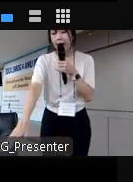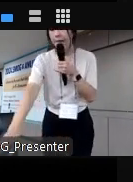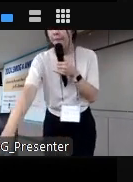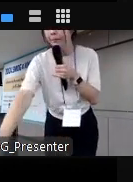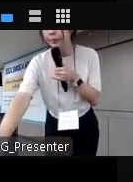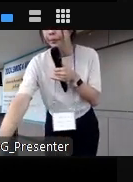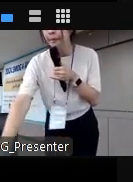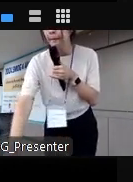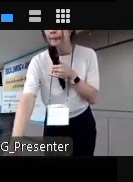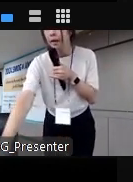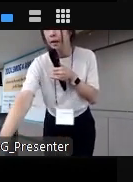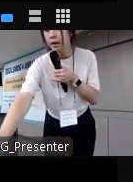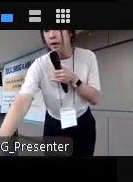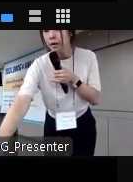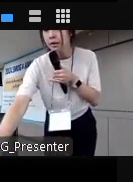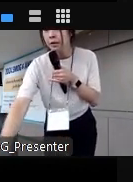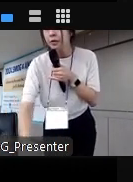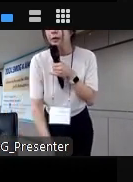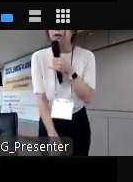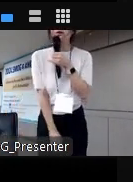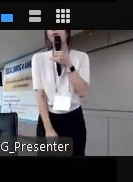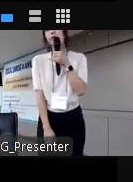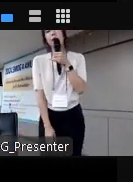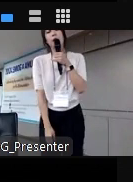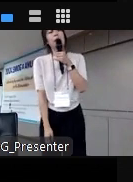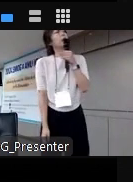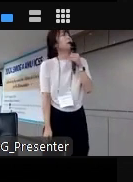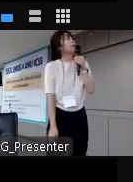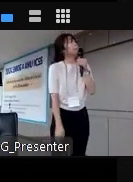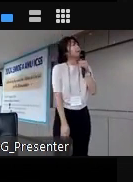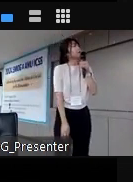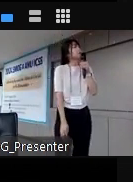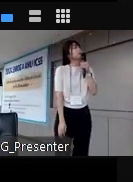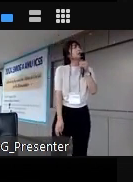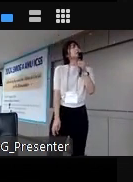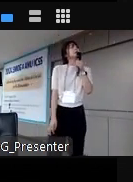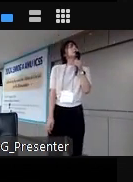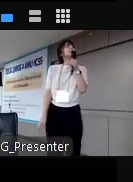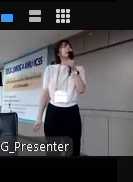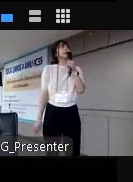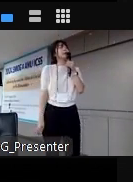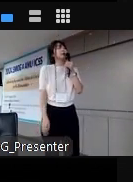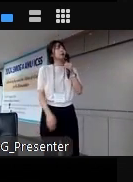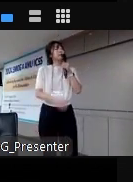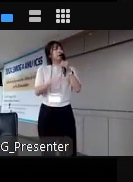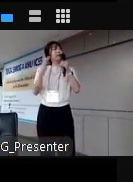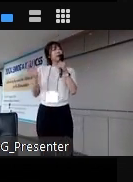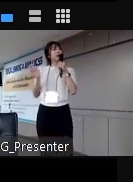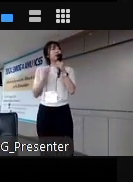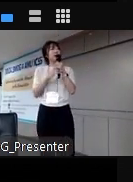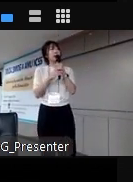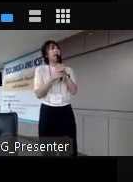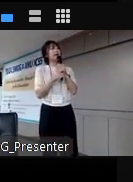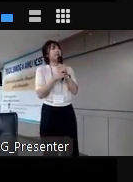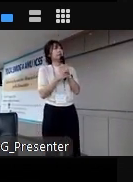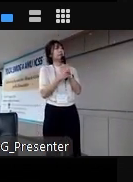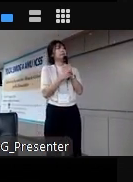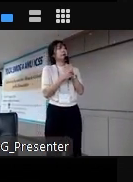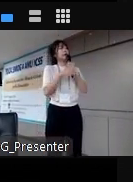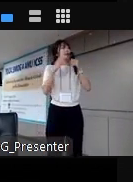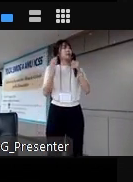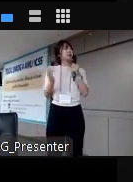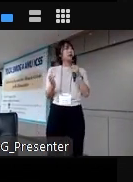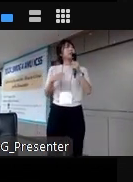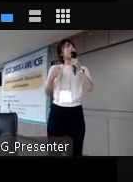B. So to conclude, loci use in sign languages for a very long time have received